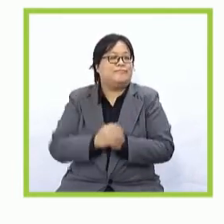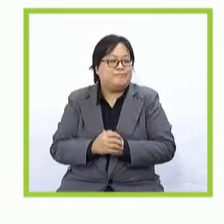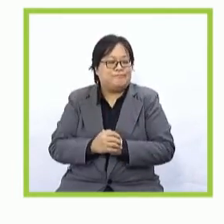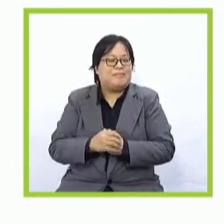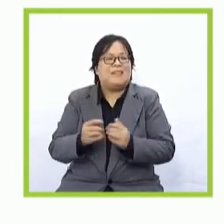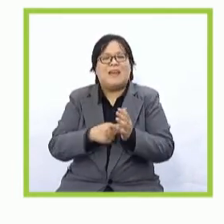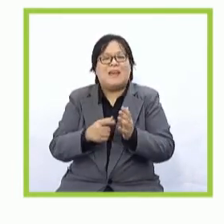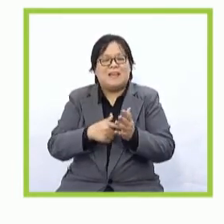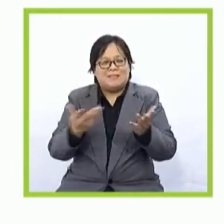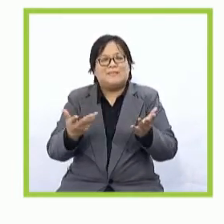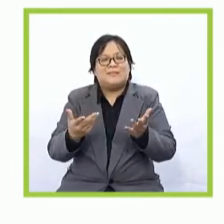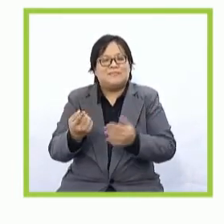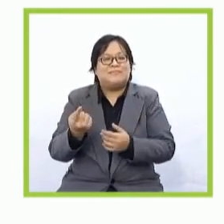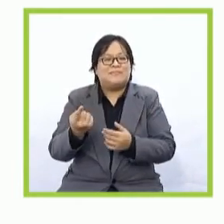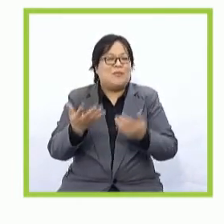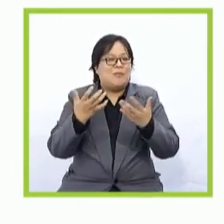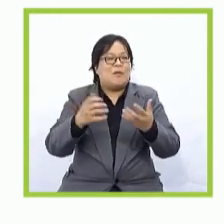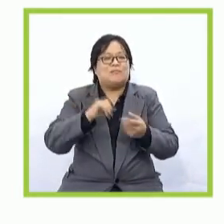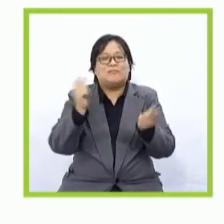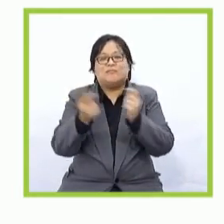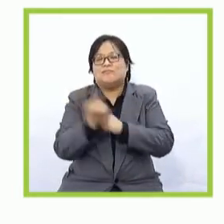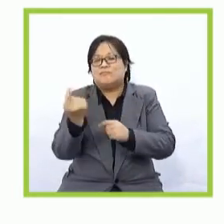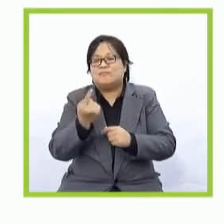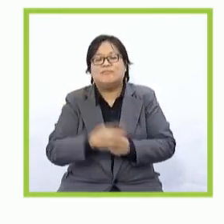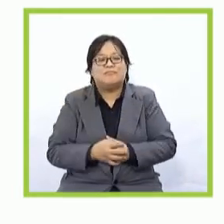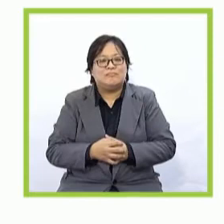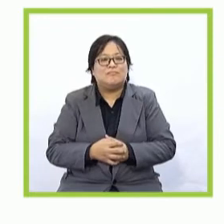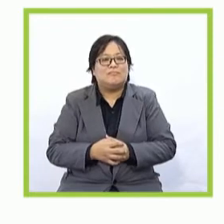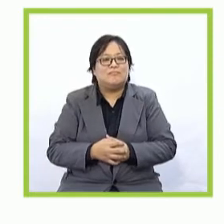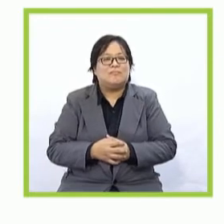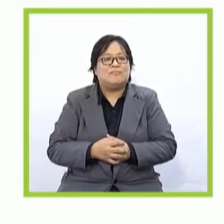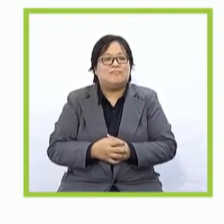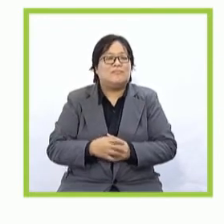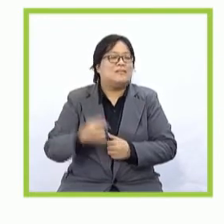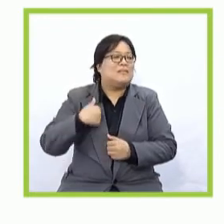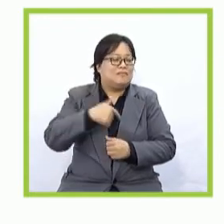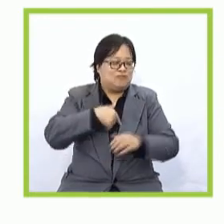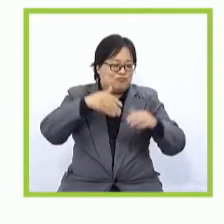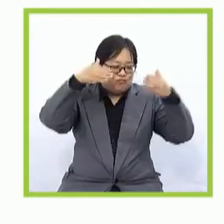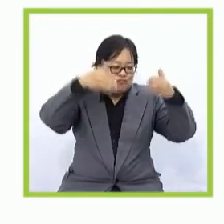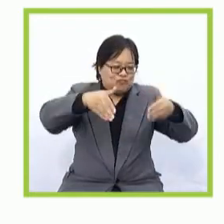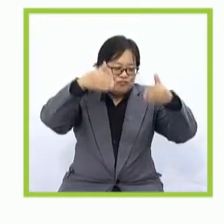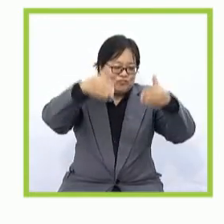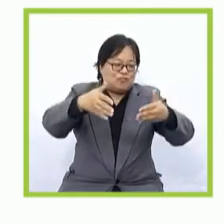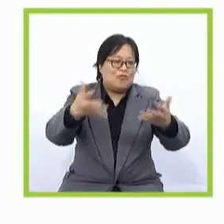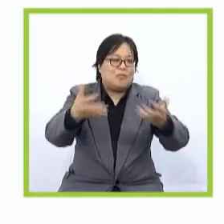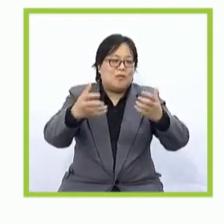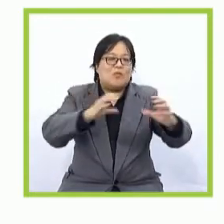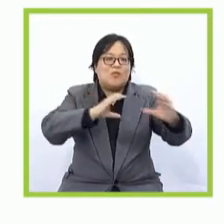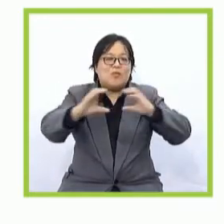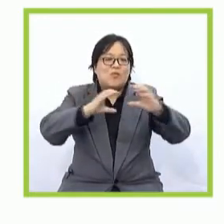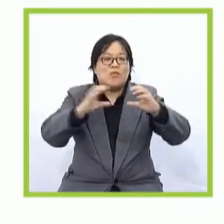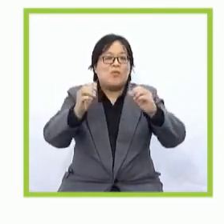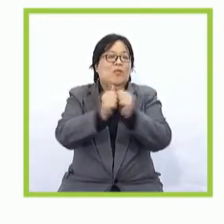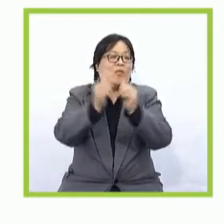those of us who want to change things, we spend all our energies trying to communicate to people just how